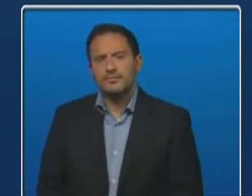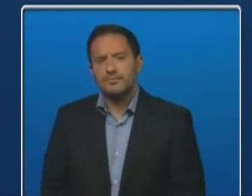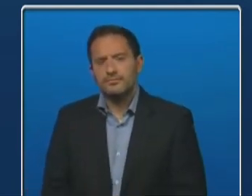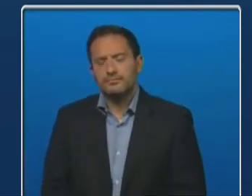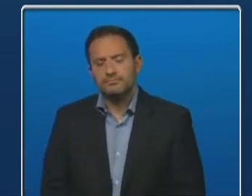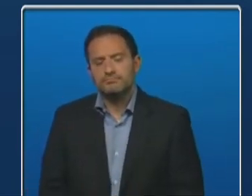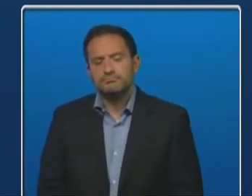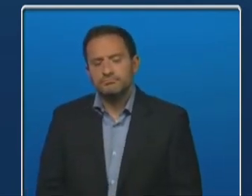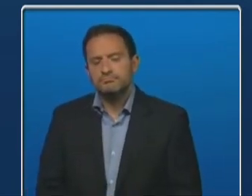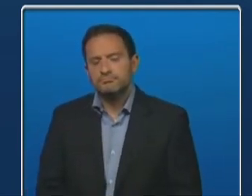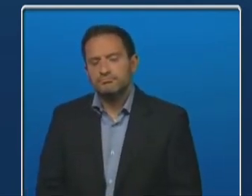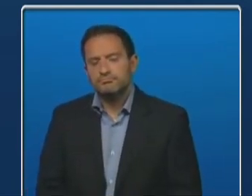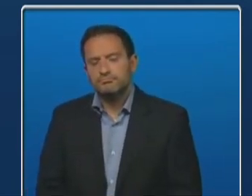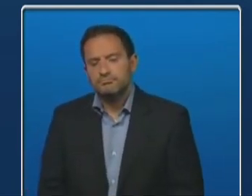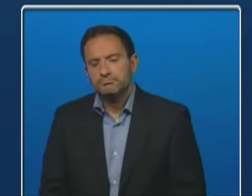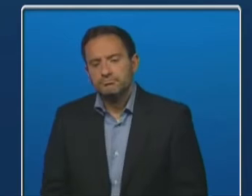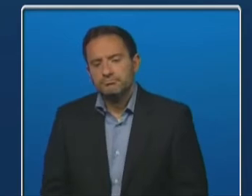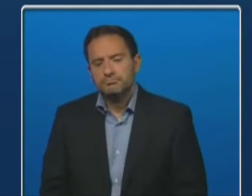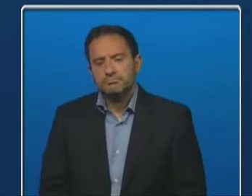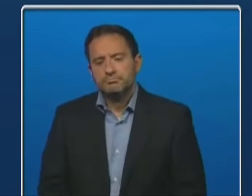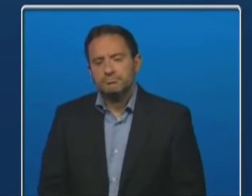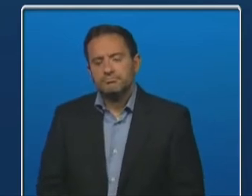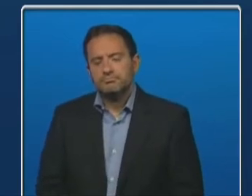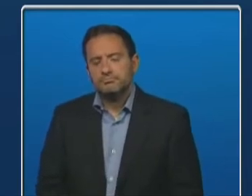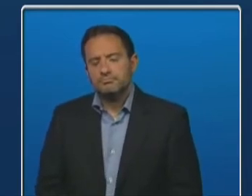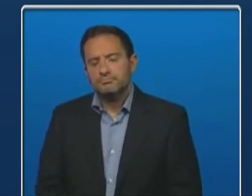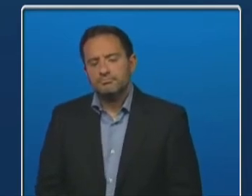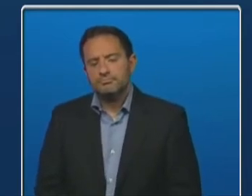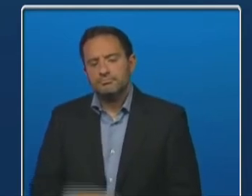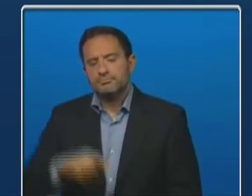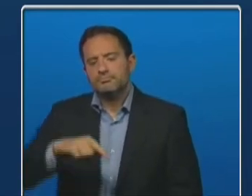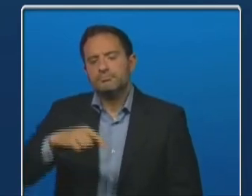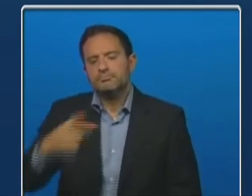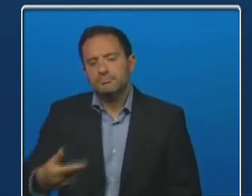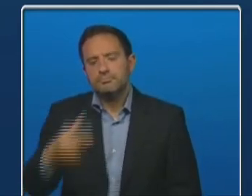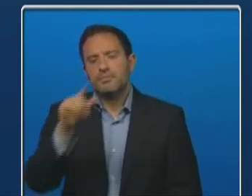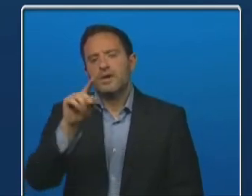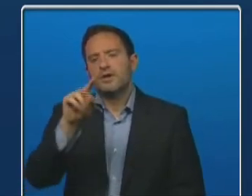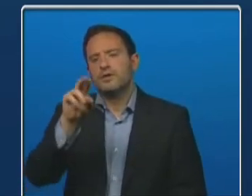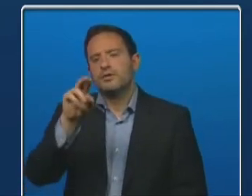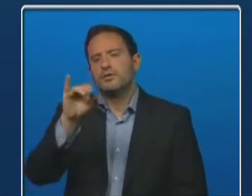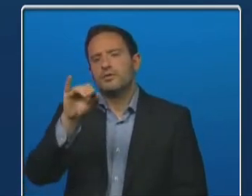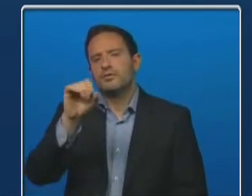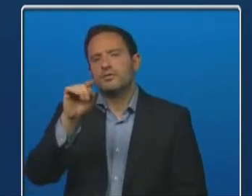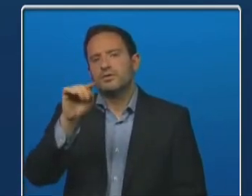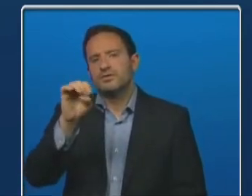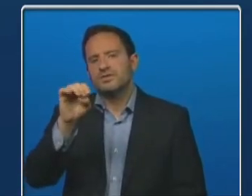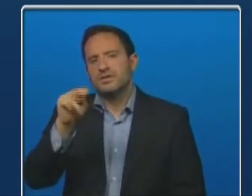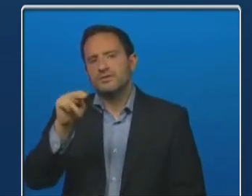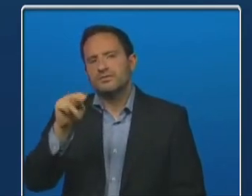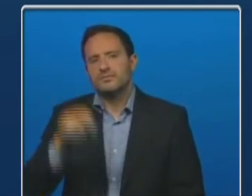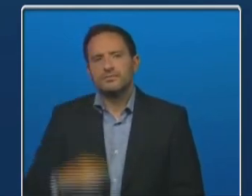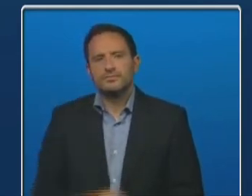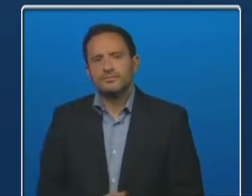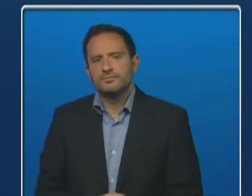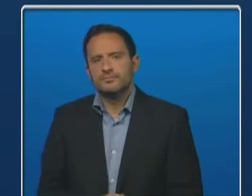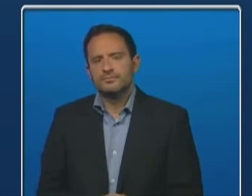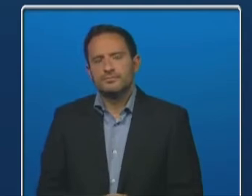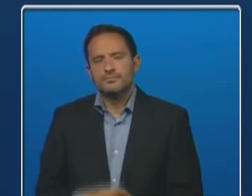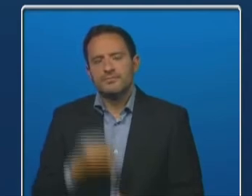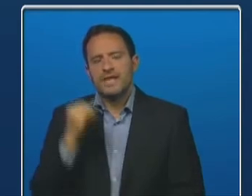It does make sense. Let me toss this over to Kristen Kozlov to see if she has that information right in front of her, and if she